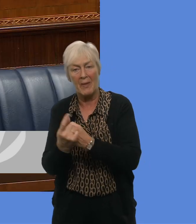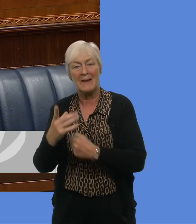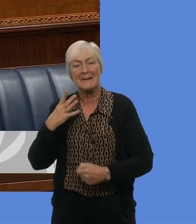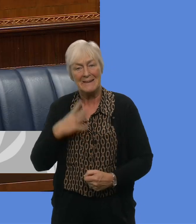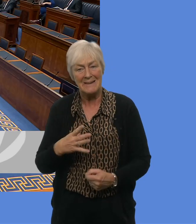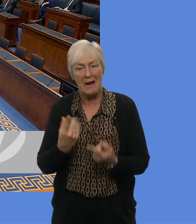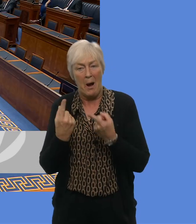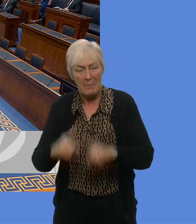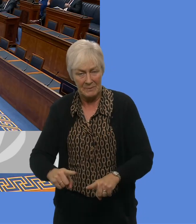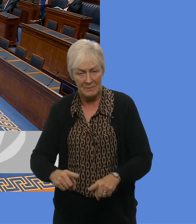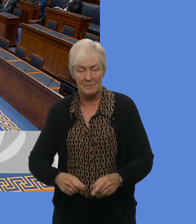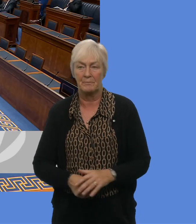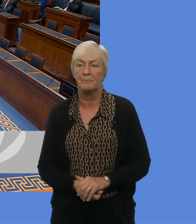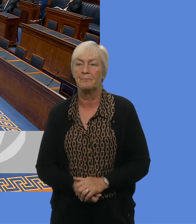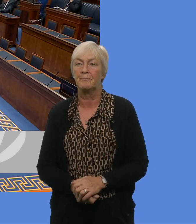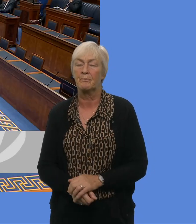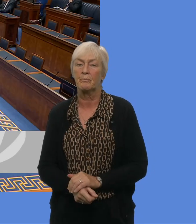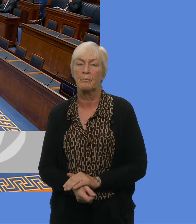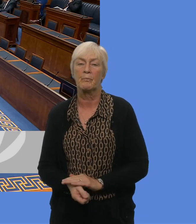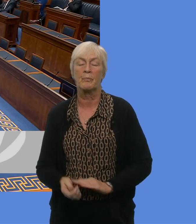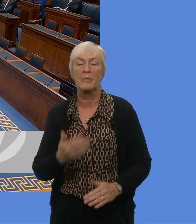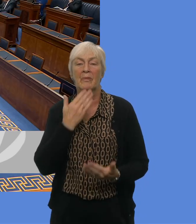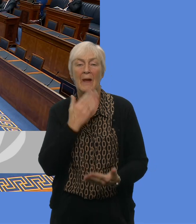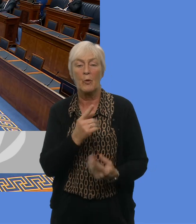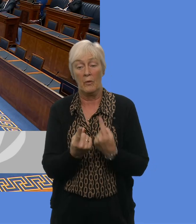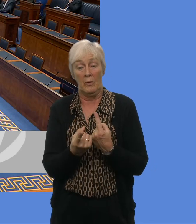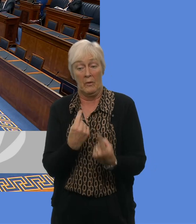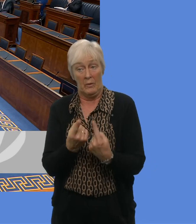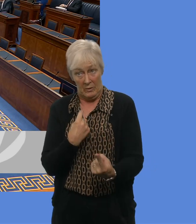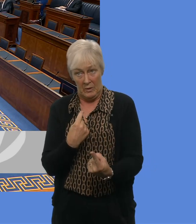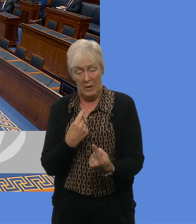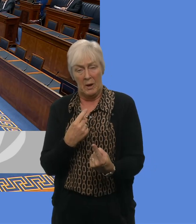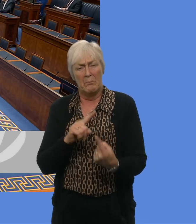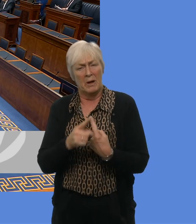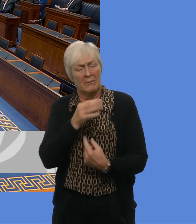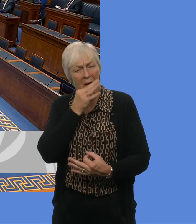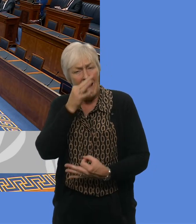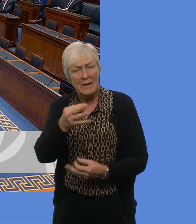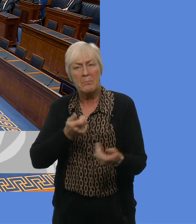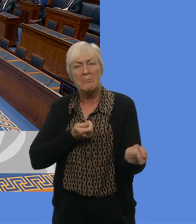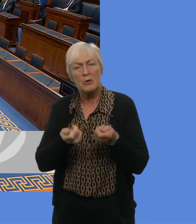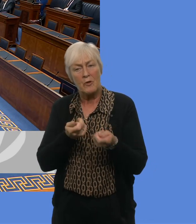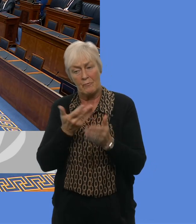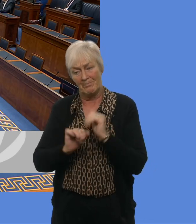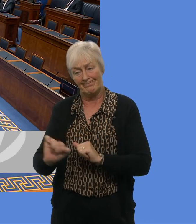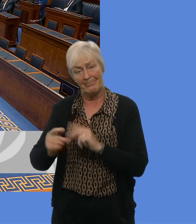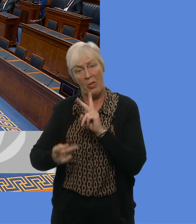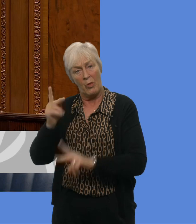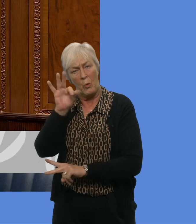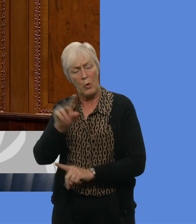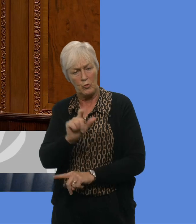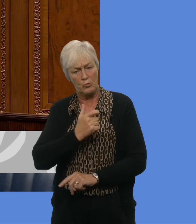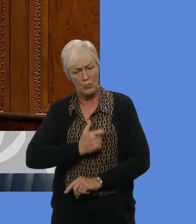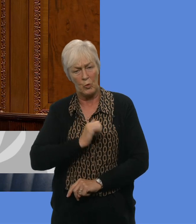Hunter. I thank the Minister for his answers so far. Minister, can I ask, off the back of Mr. Beattie's question, what role does